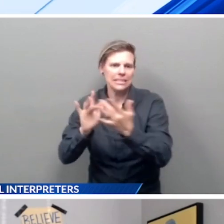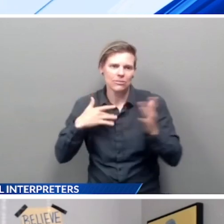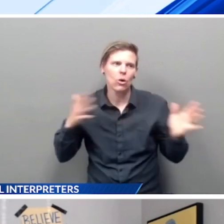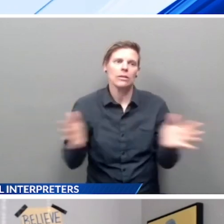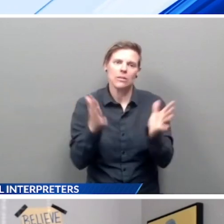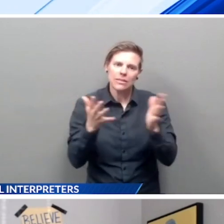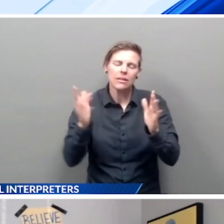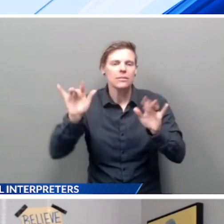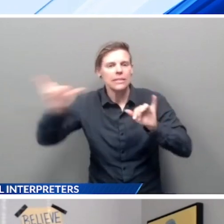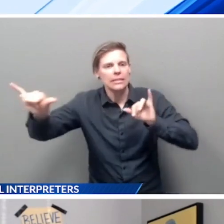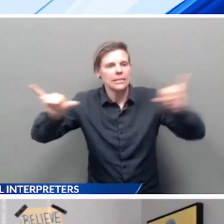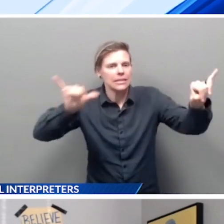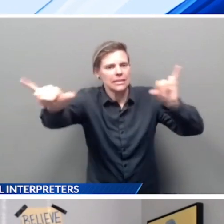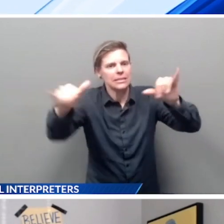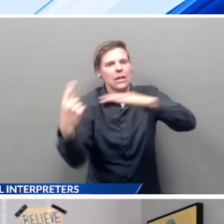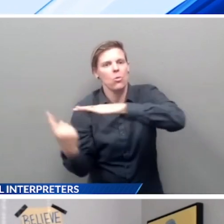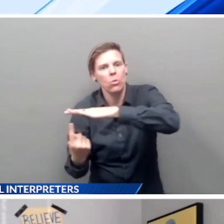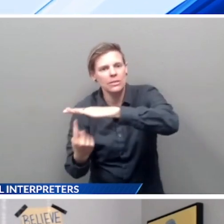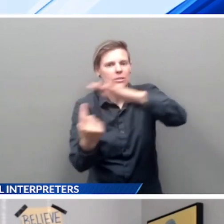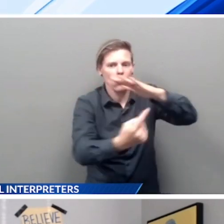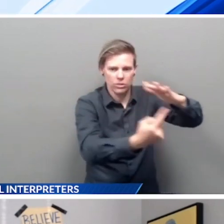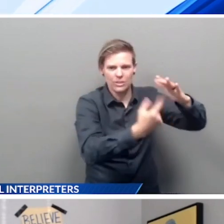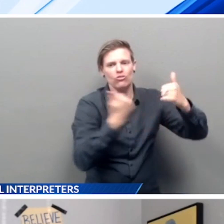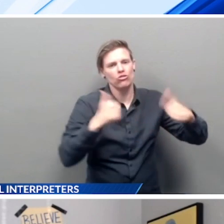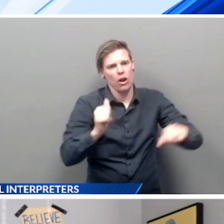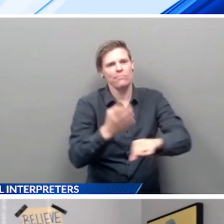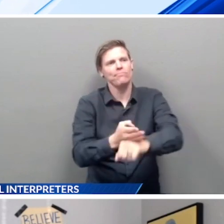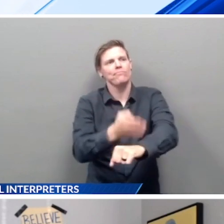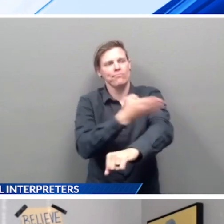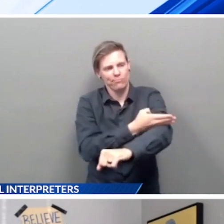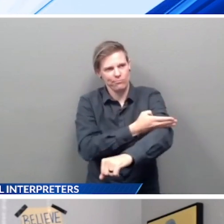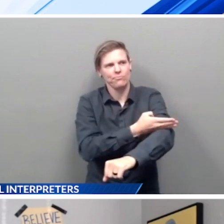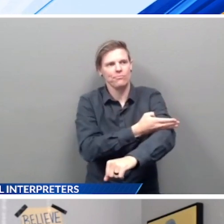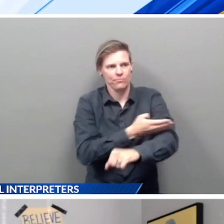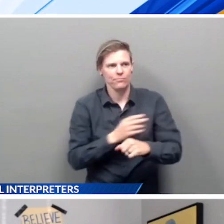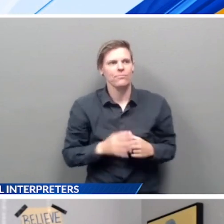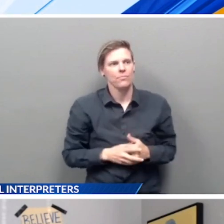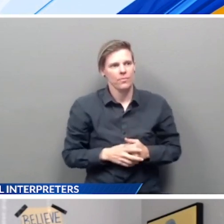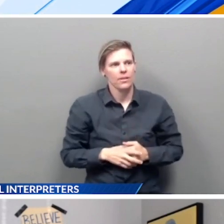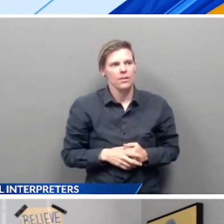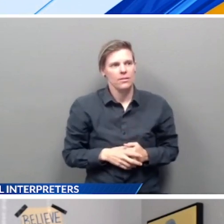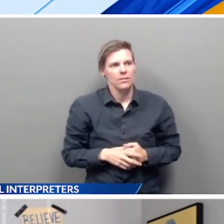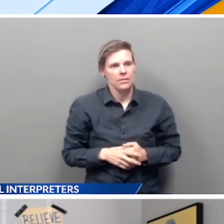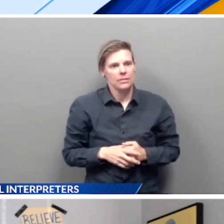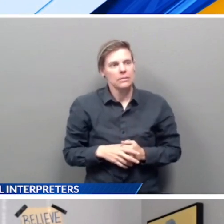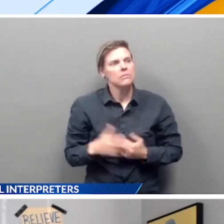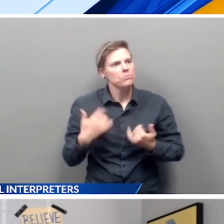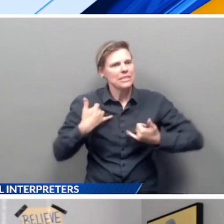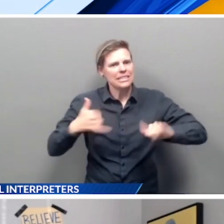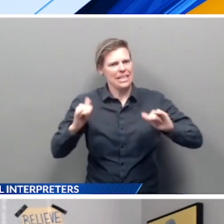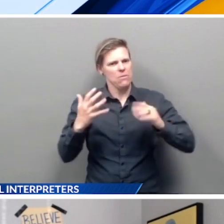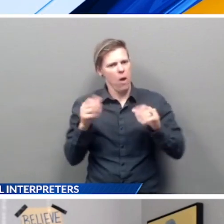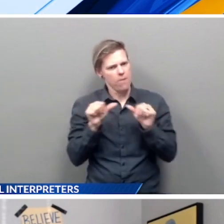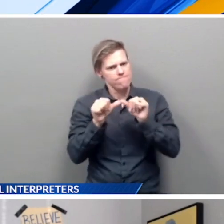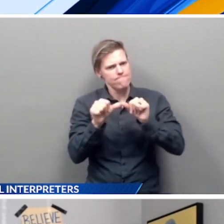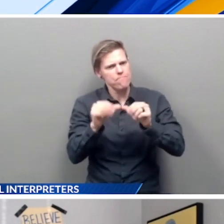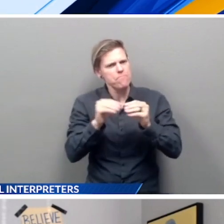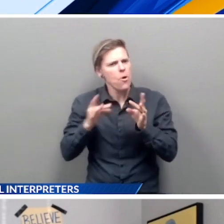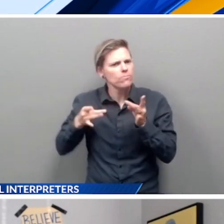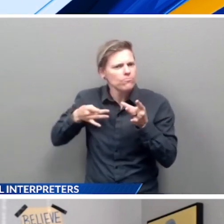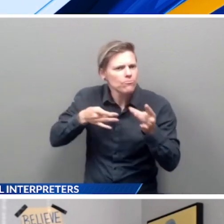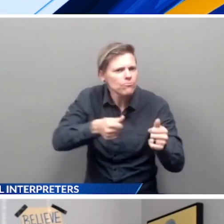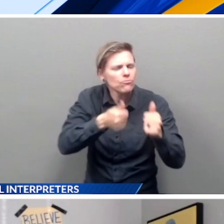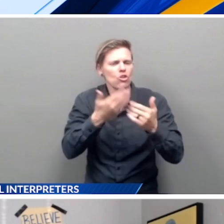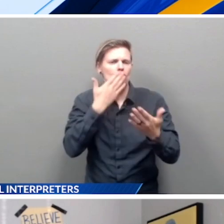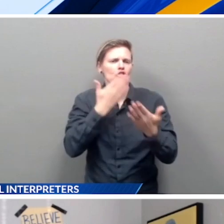time, we are looking at a lot of ways to be more efficient. We're trying to automate different parts of this. We're pushing